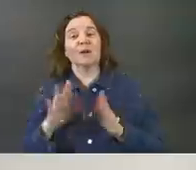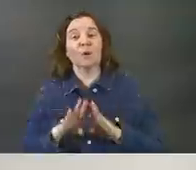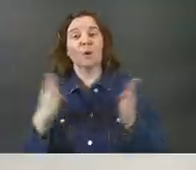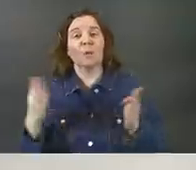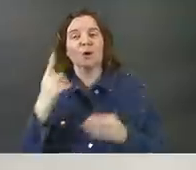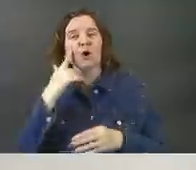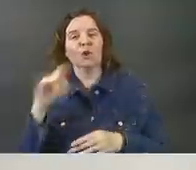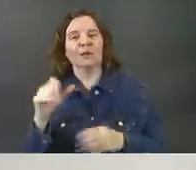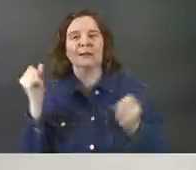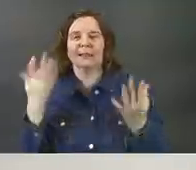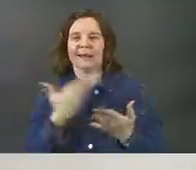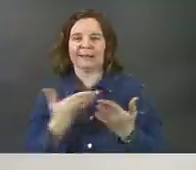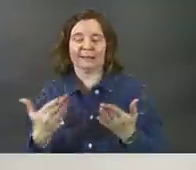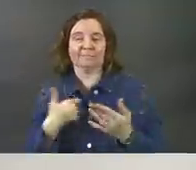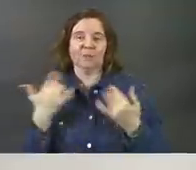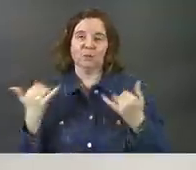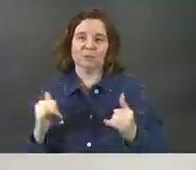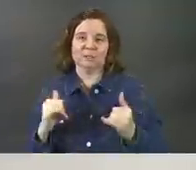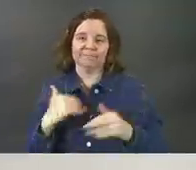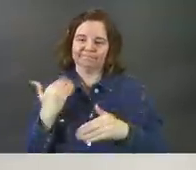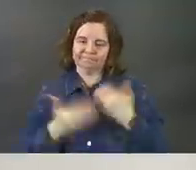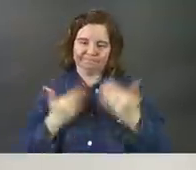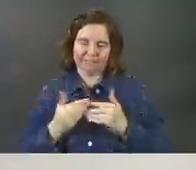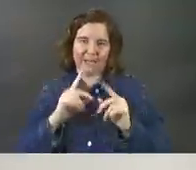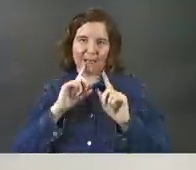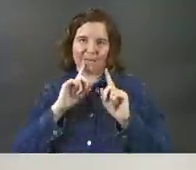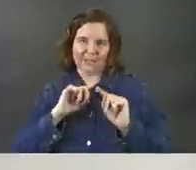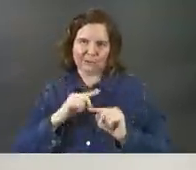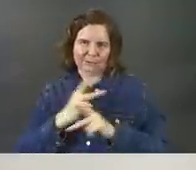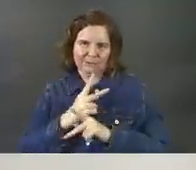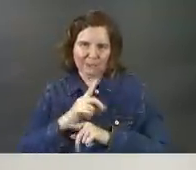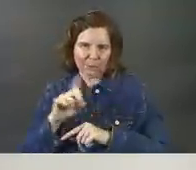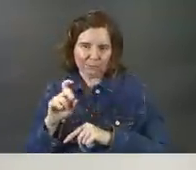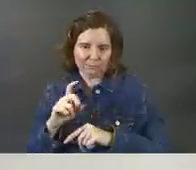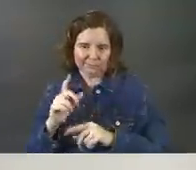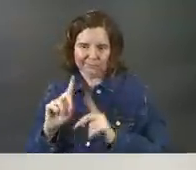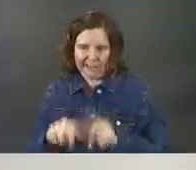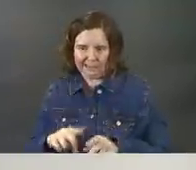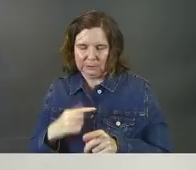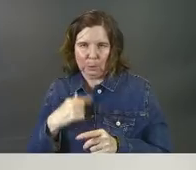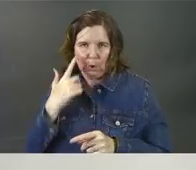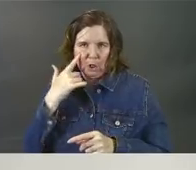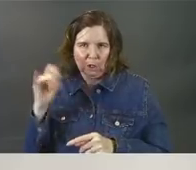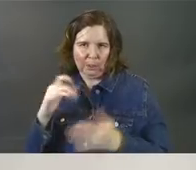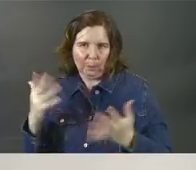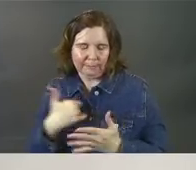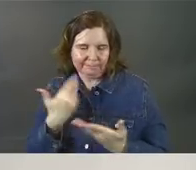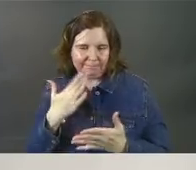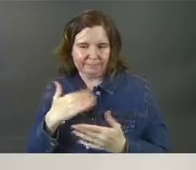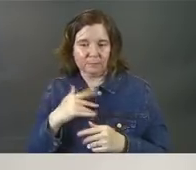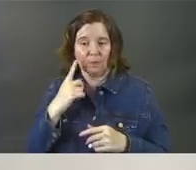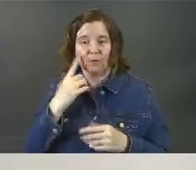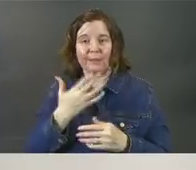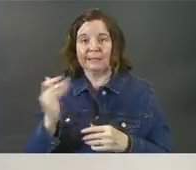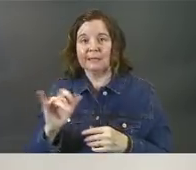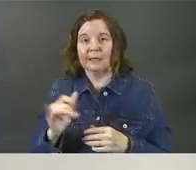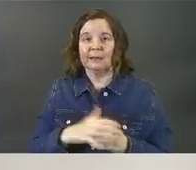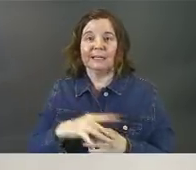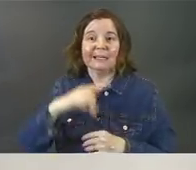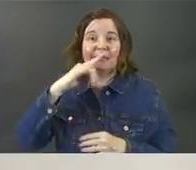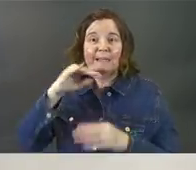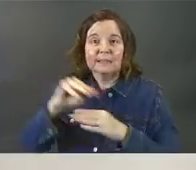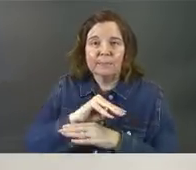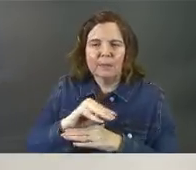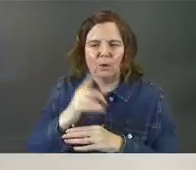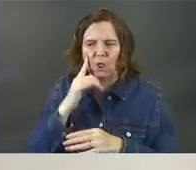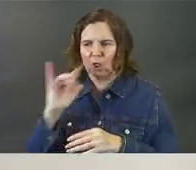is going to look like a lot of things, and we are still again in the process of answering all the questions that we even have as to what it's going to look like. When it comes to things like kids